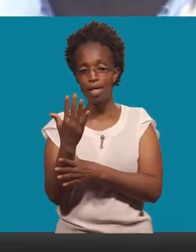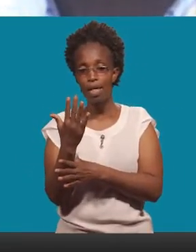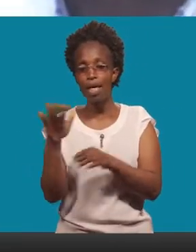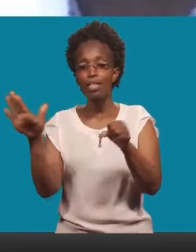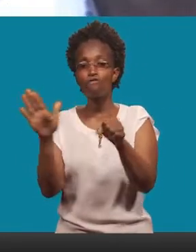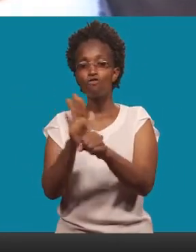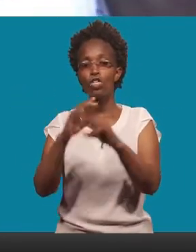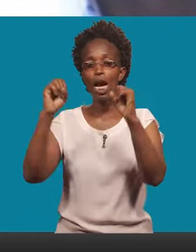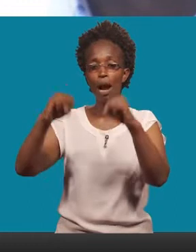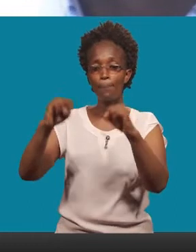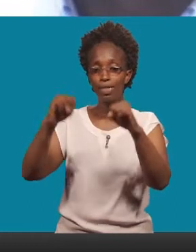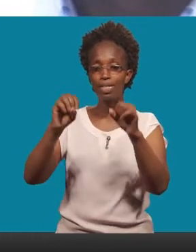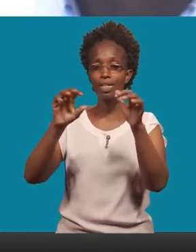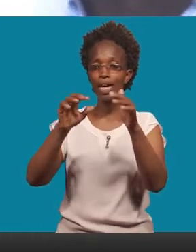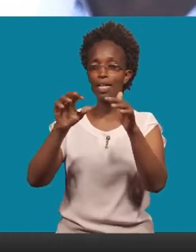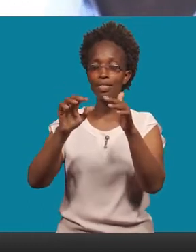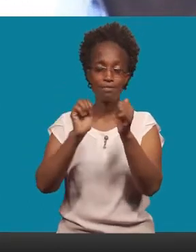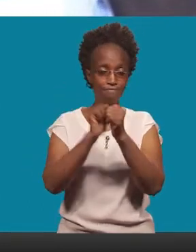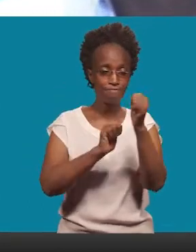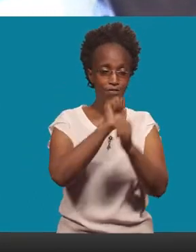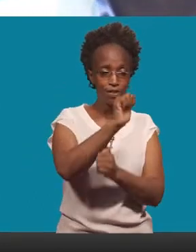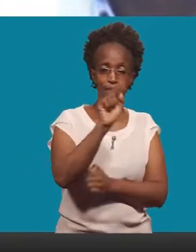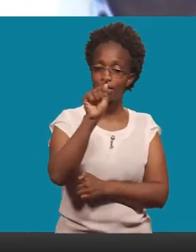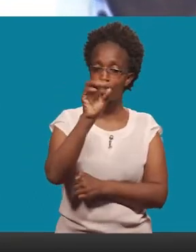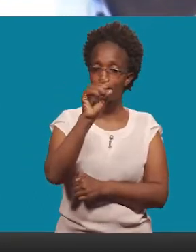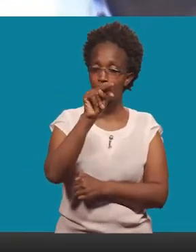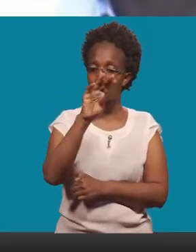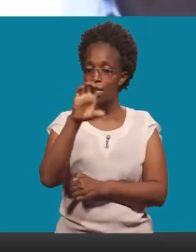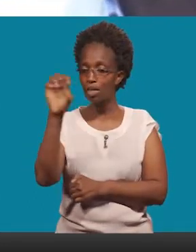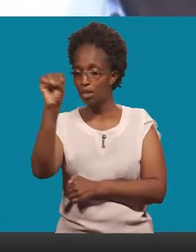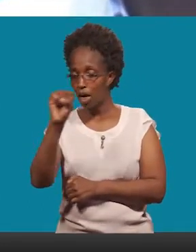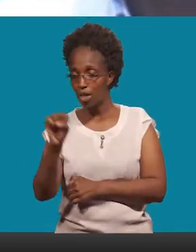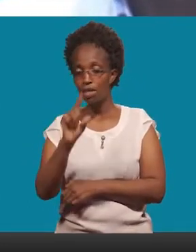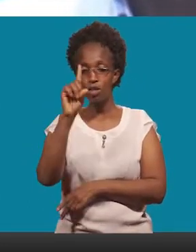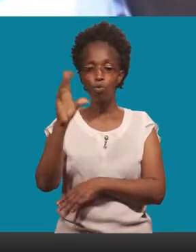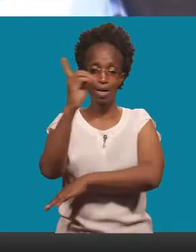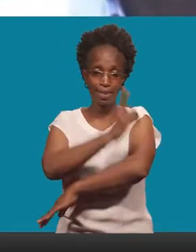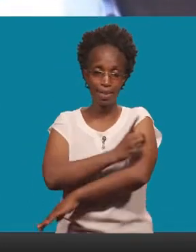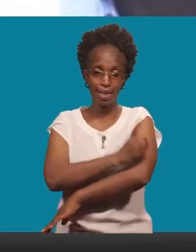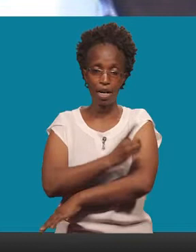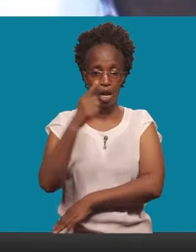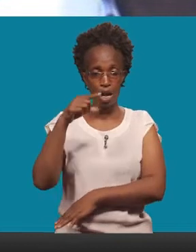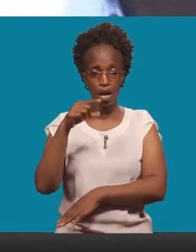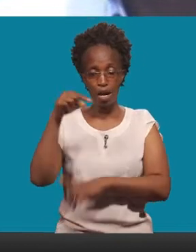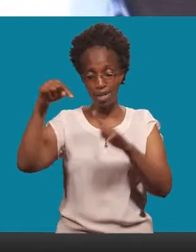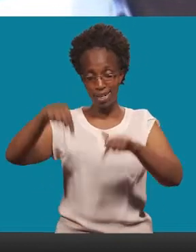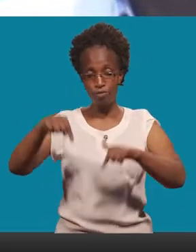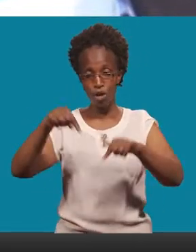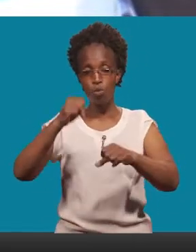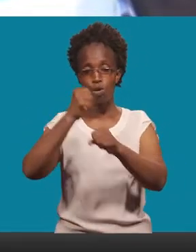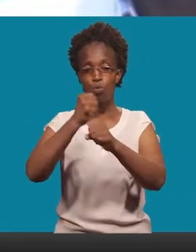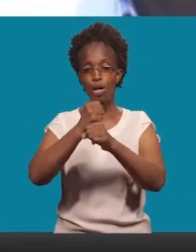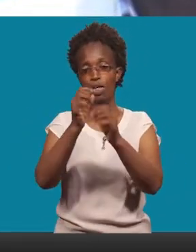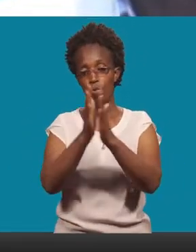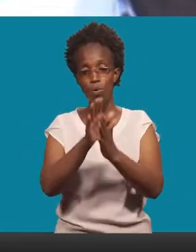at 15 tons per day, and currently we are operating at